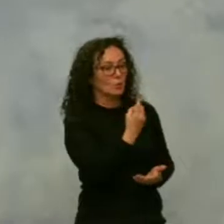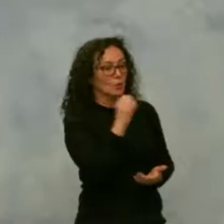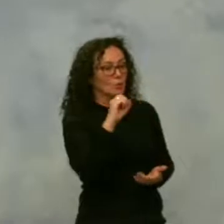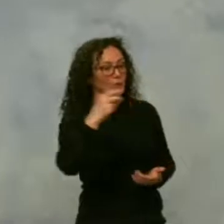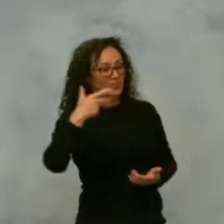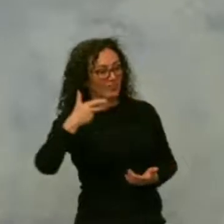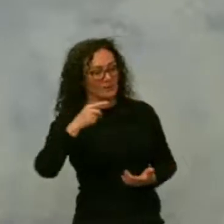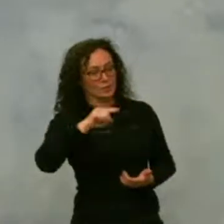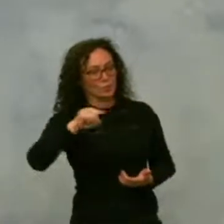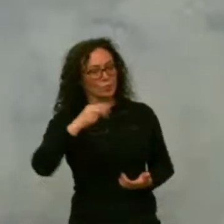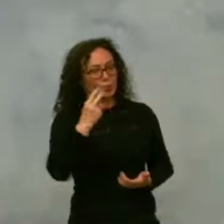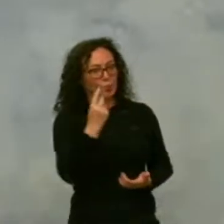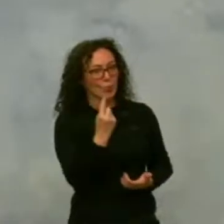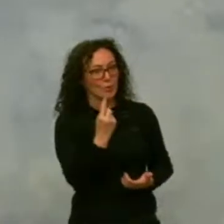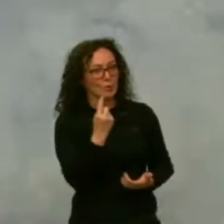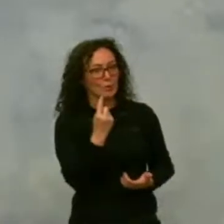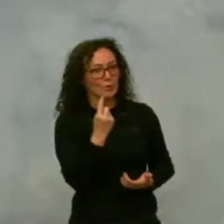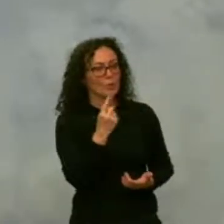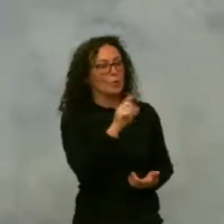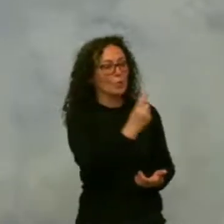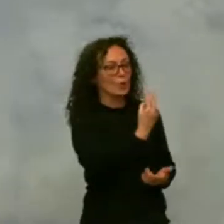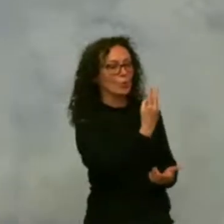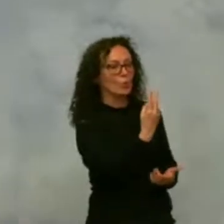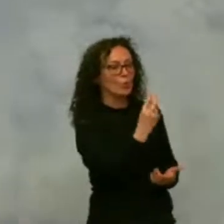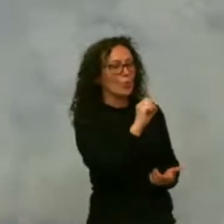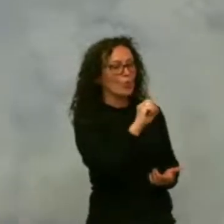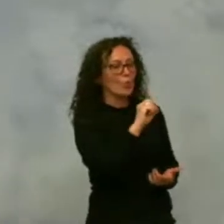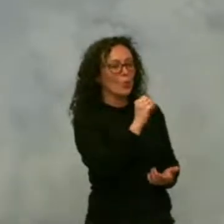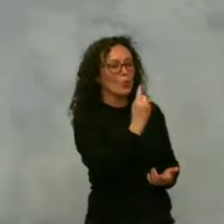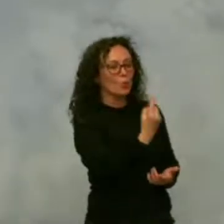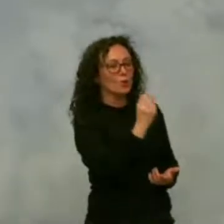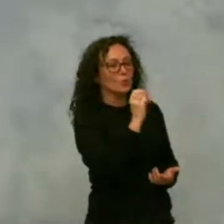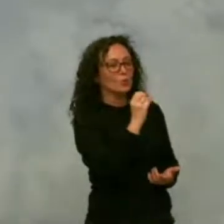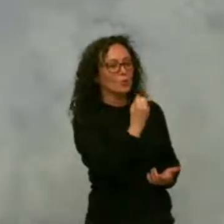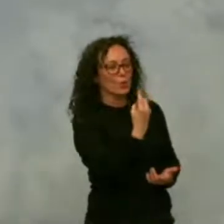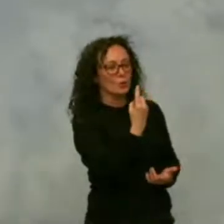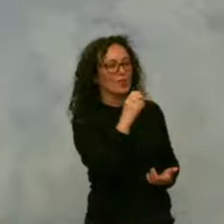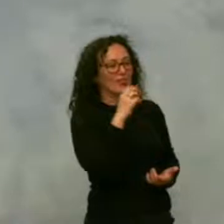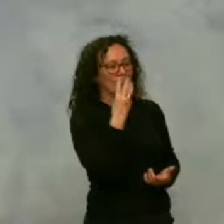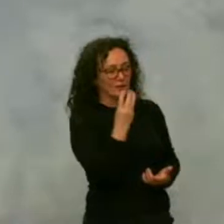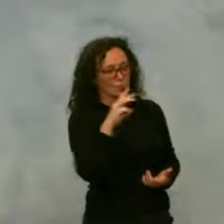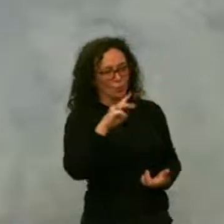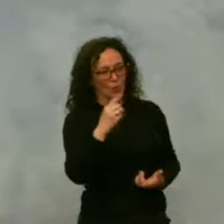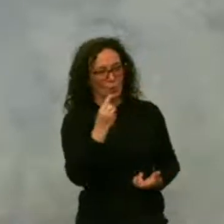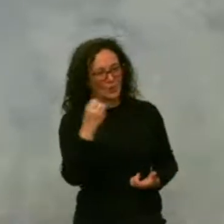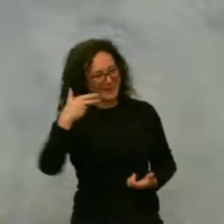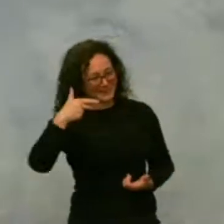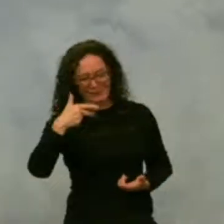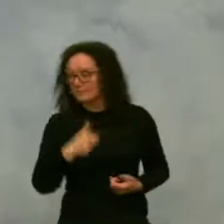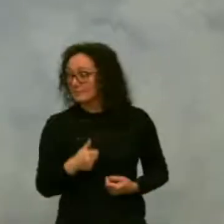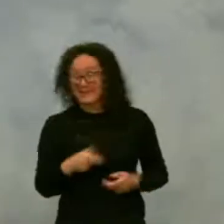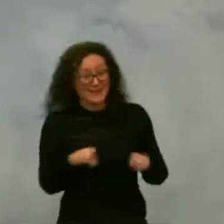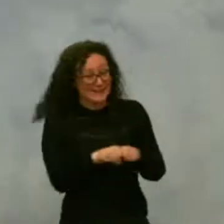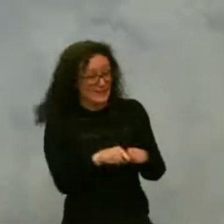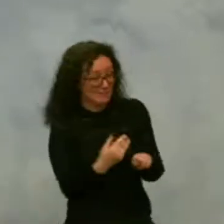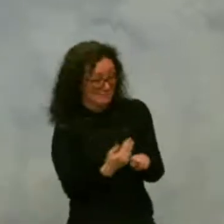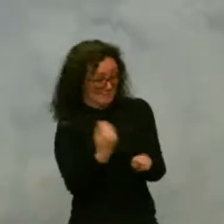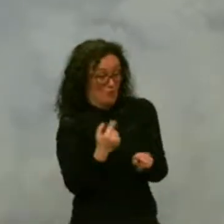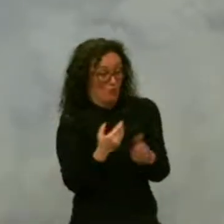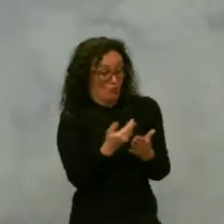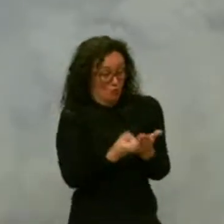108. Craig, please. Thank you again, Chair. So a very similar report to the previous one, this time